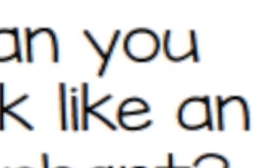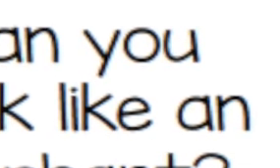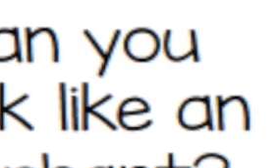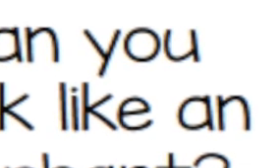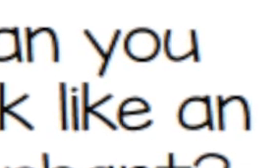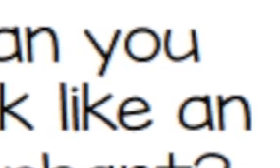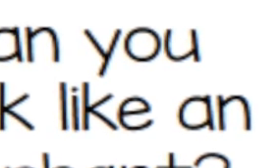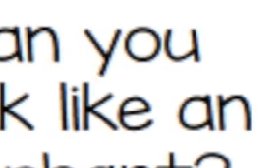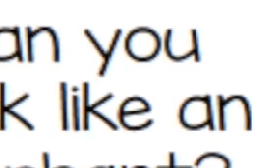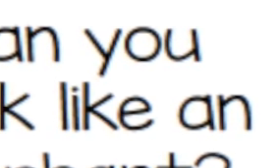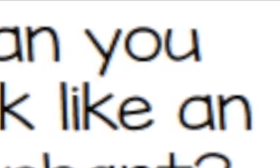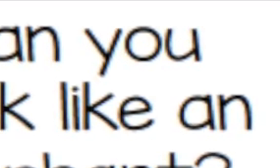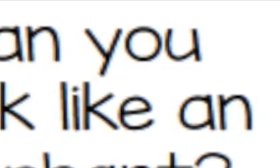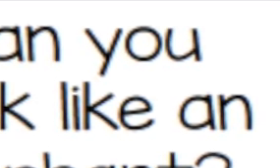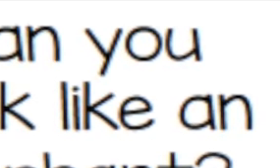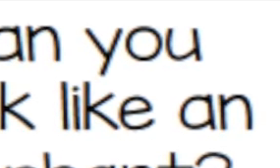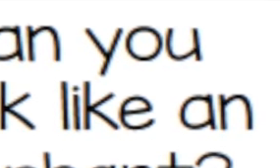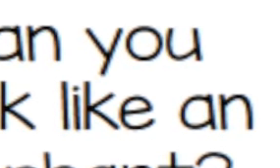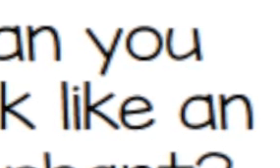Bye.